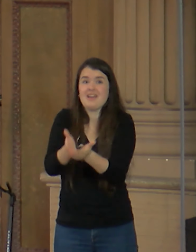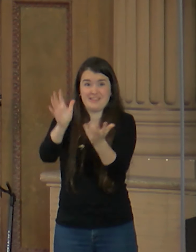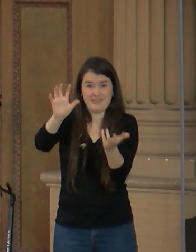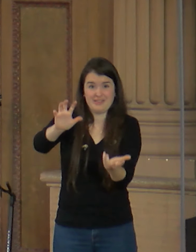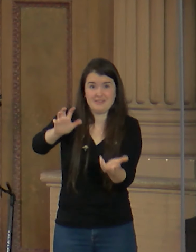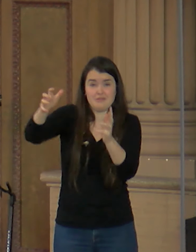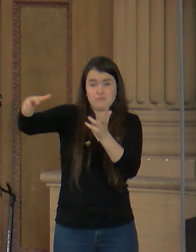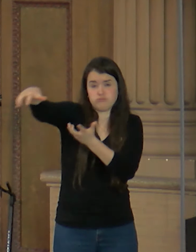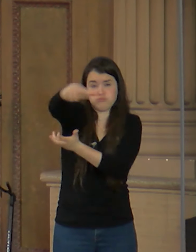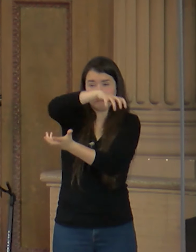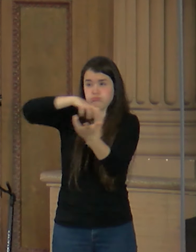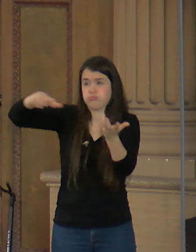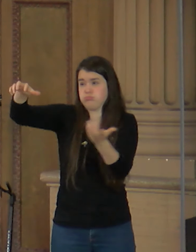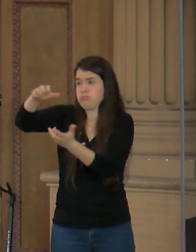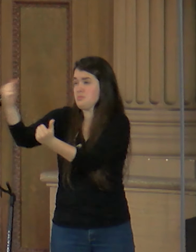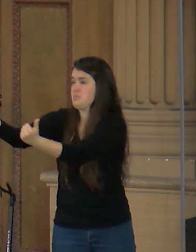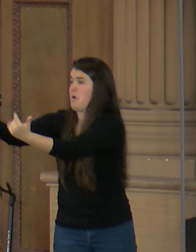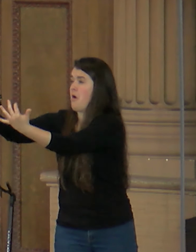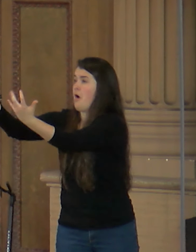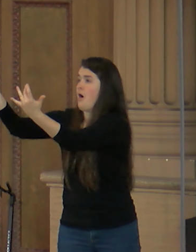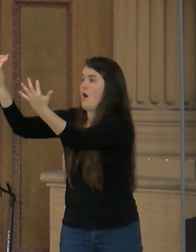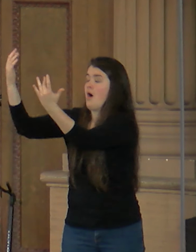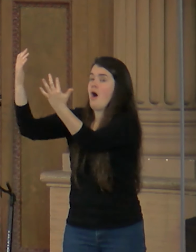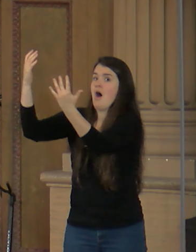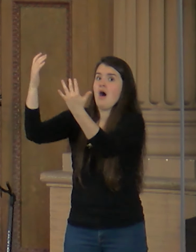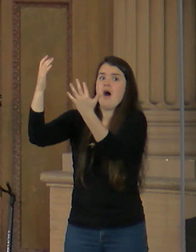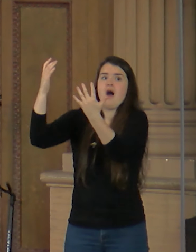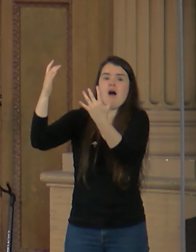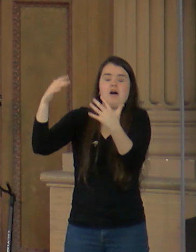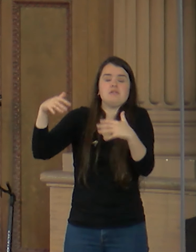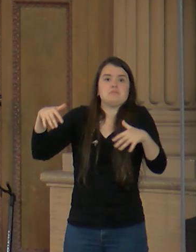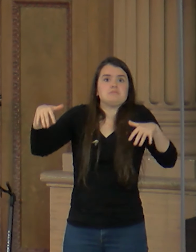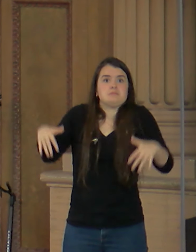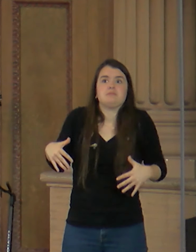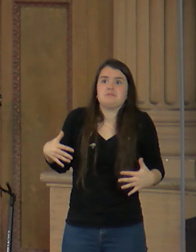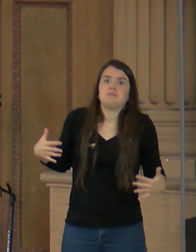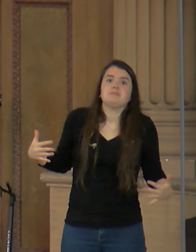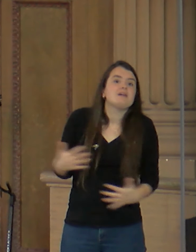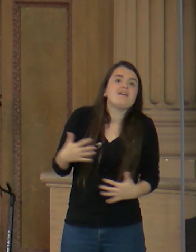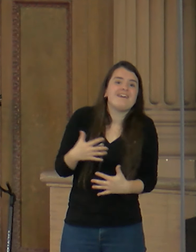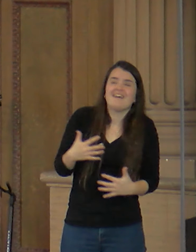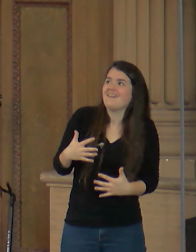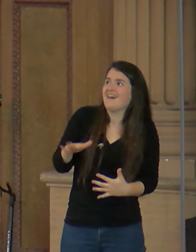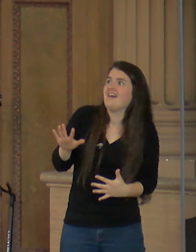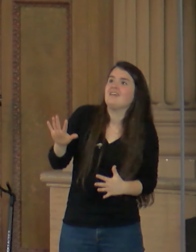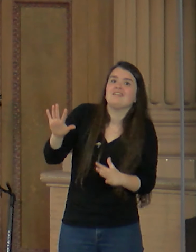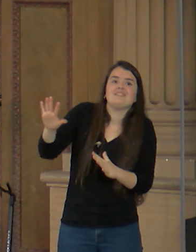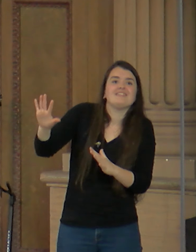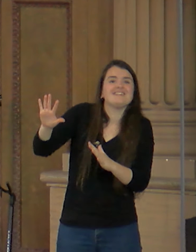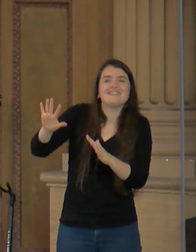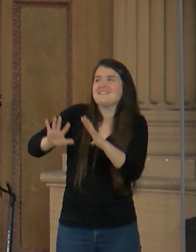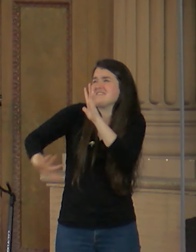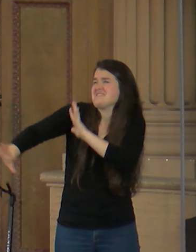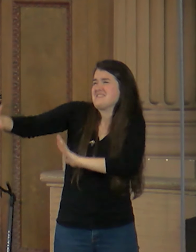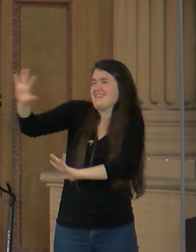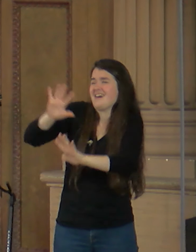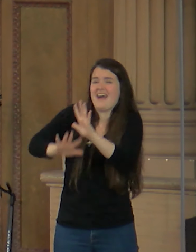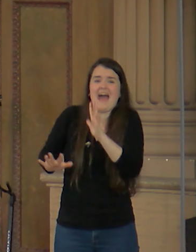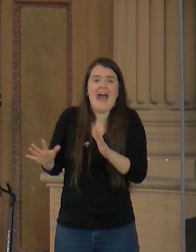up? I mean, you are at that thing's mercy. You're totally helpless. The sea is uncontrollable,